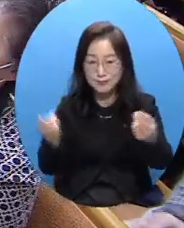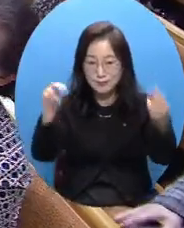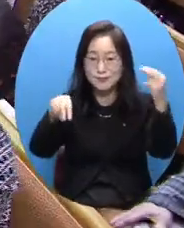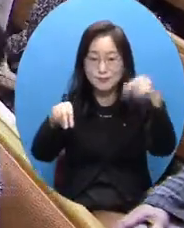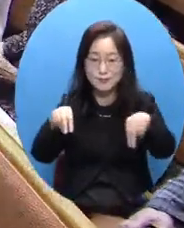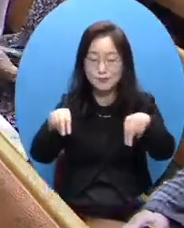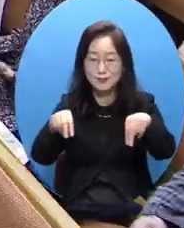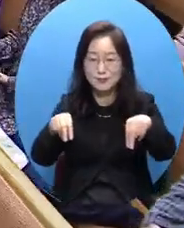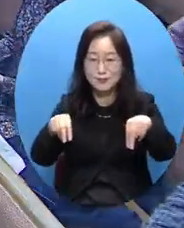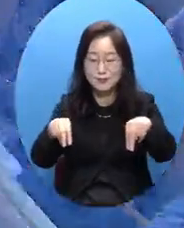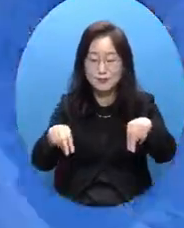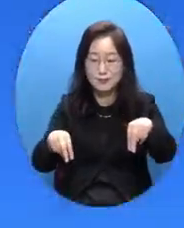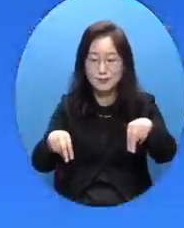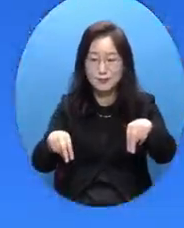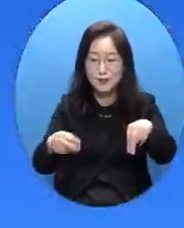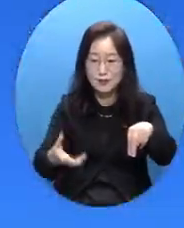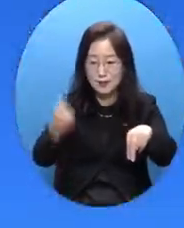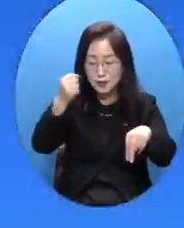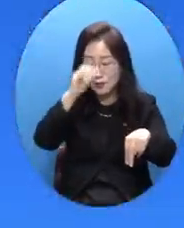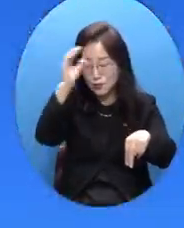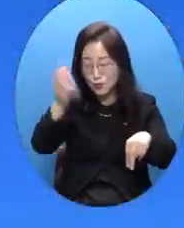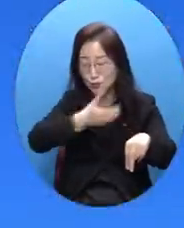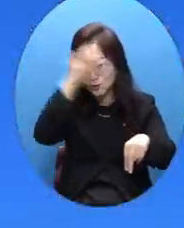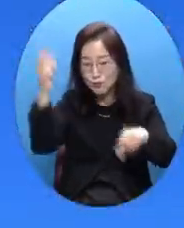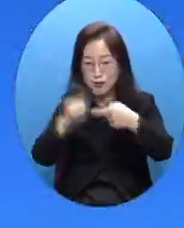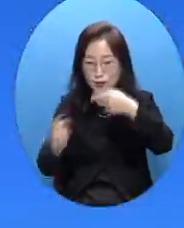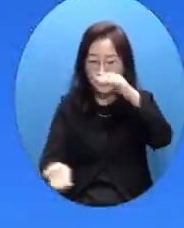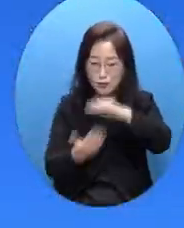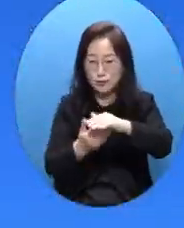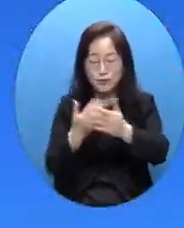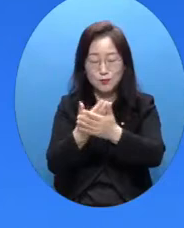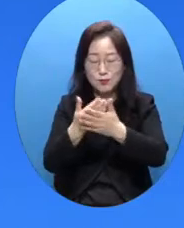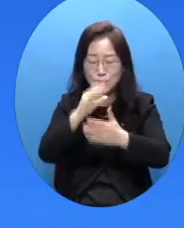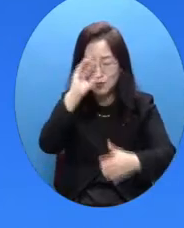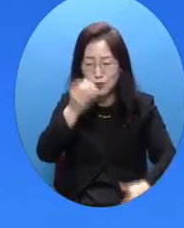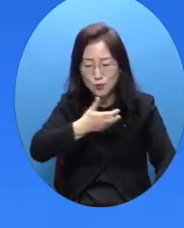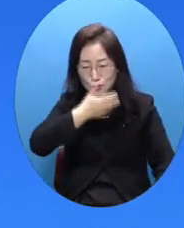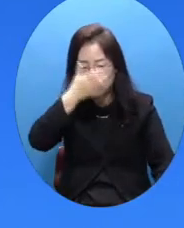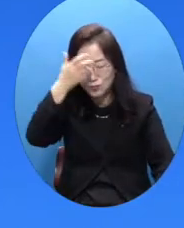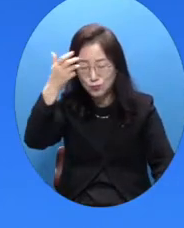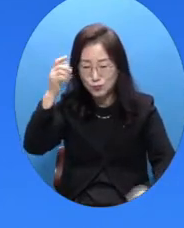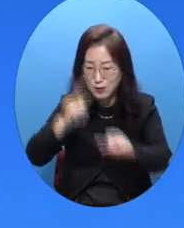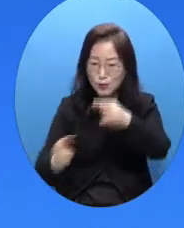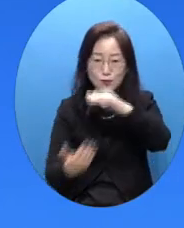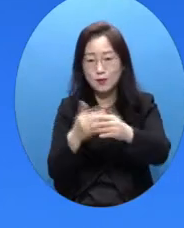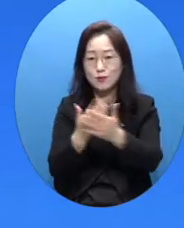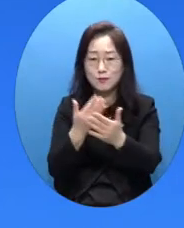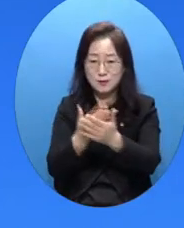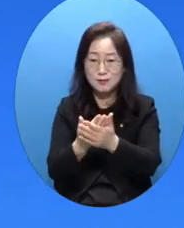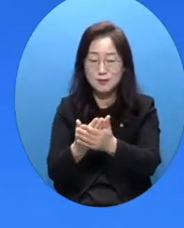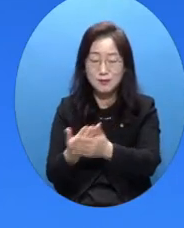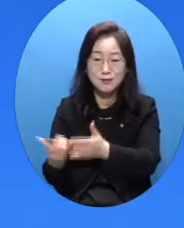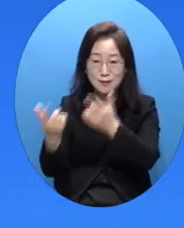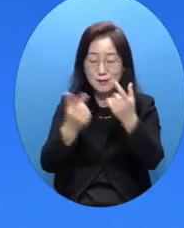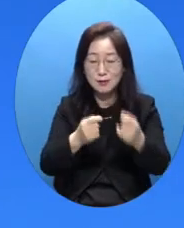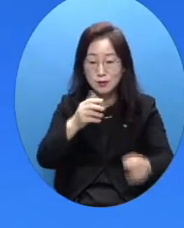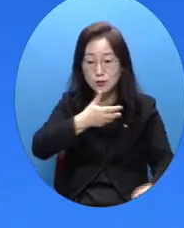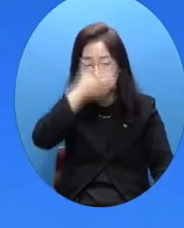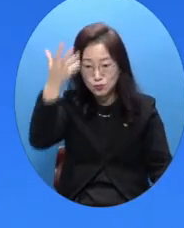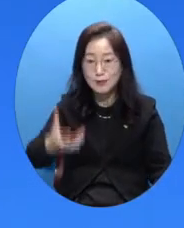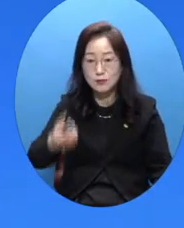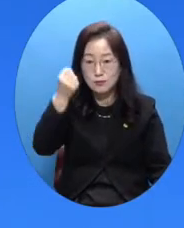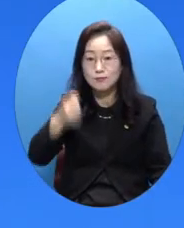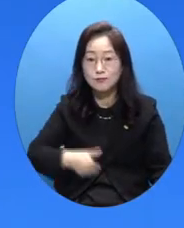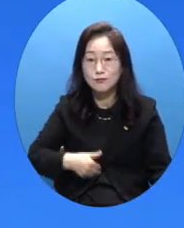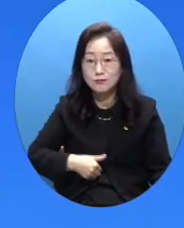we must all dream dreams let us all stand up and pray to the Lord so that we can Embrace